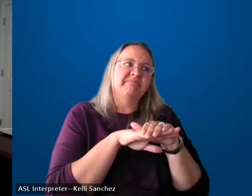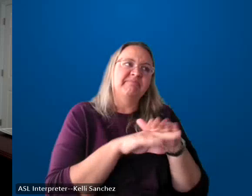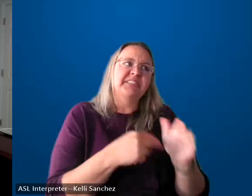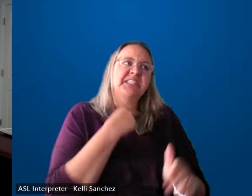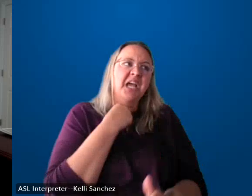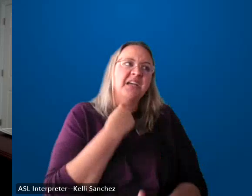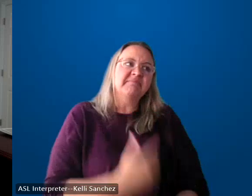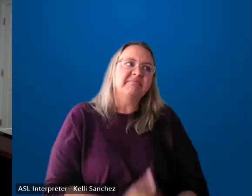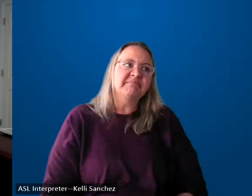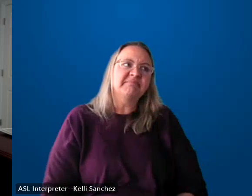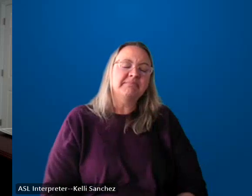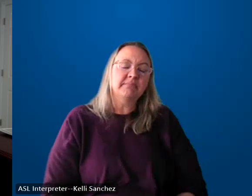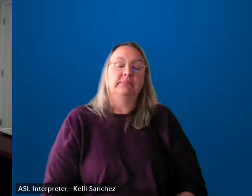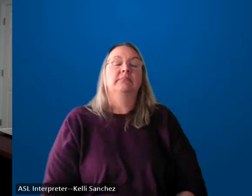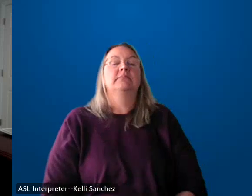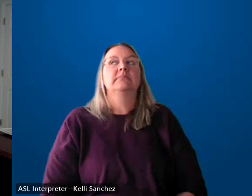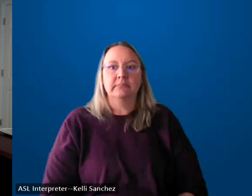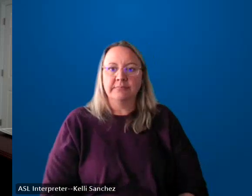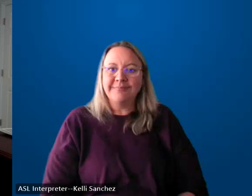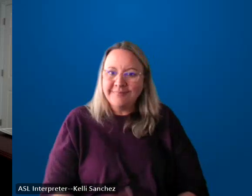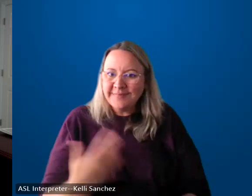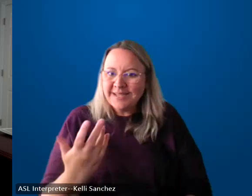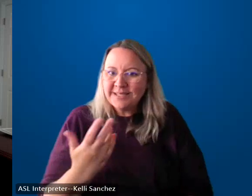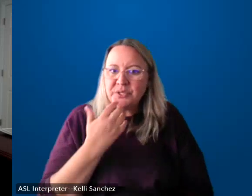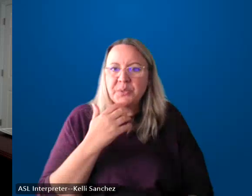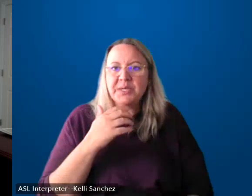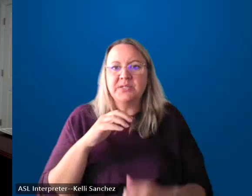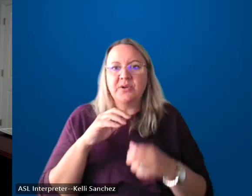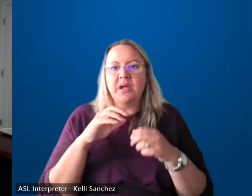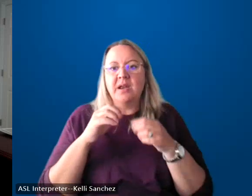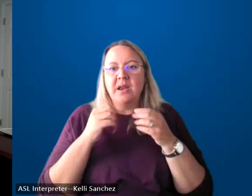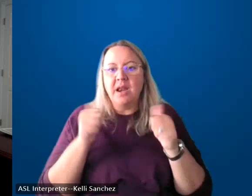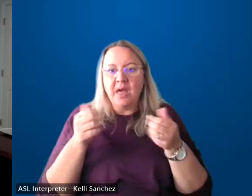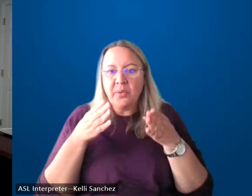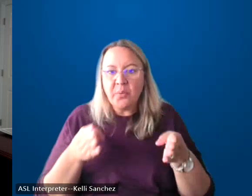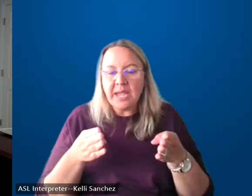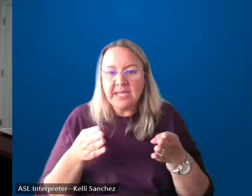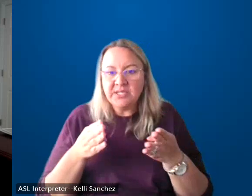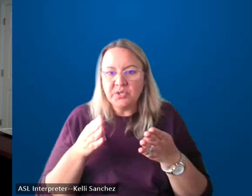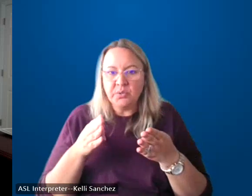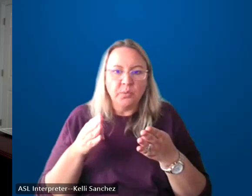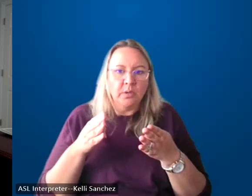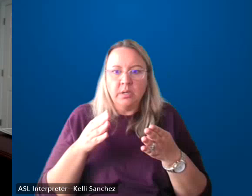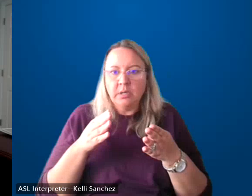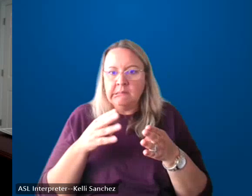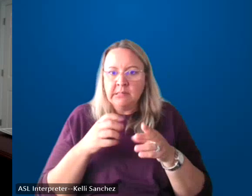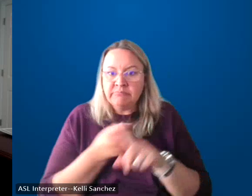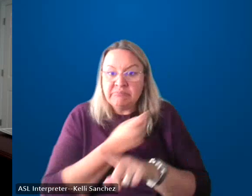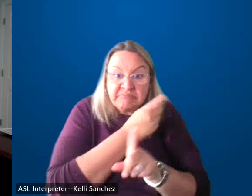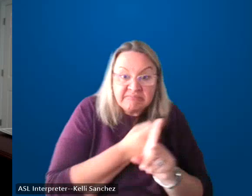with. So is there any way to navigate kind of around that, or are we just kind of stuck with